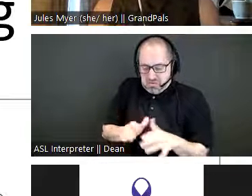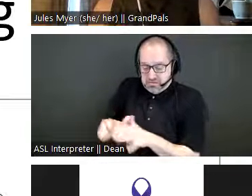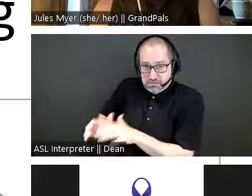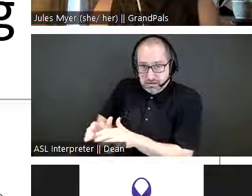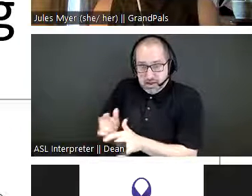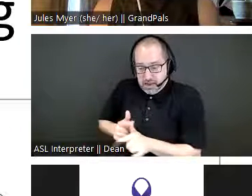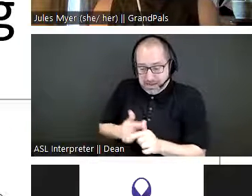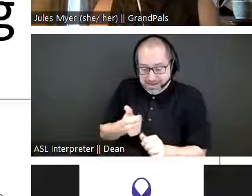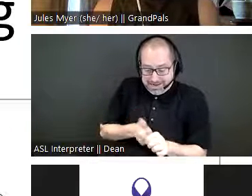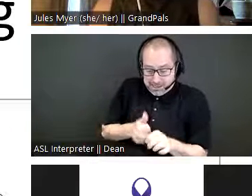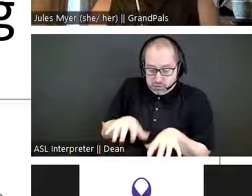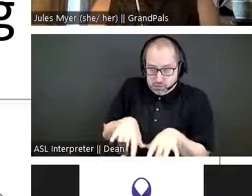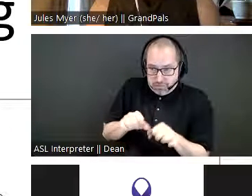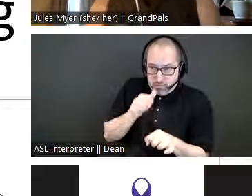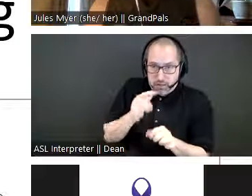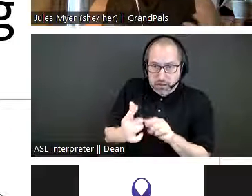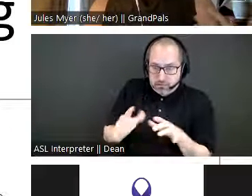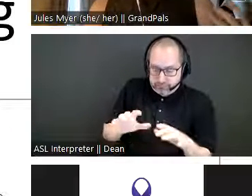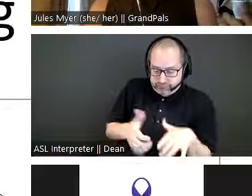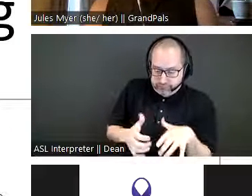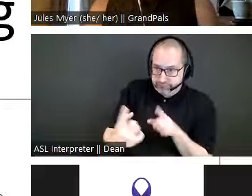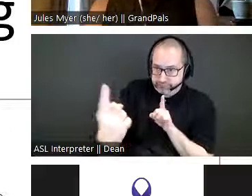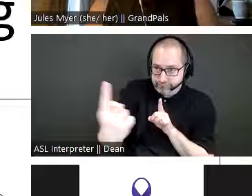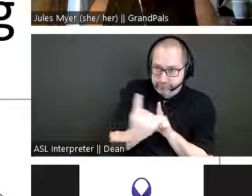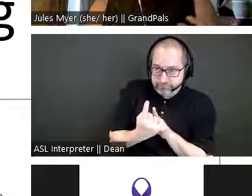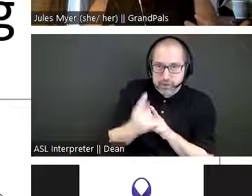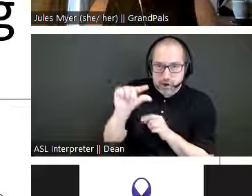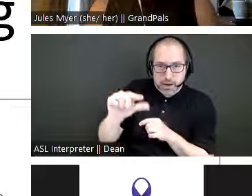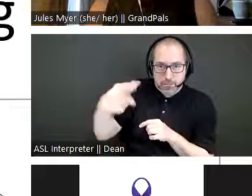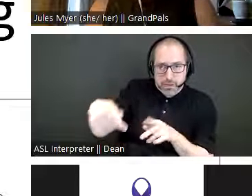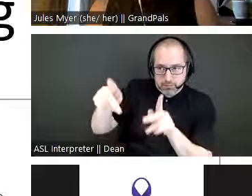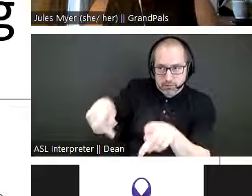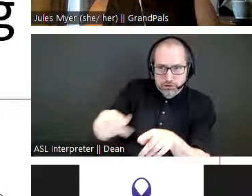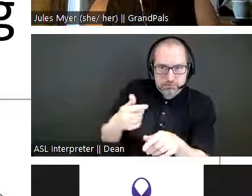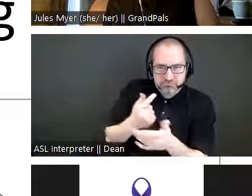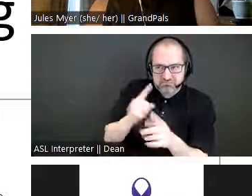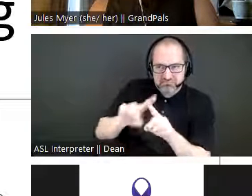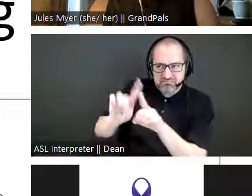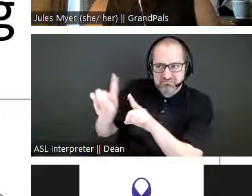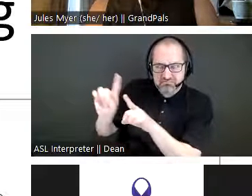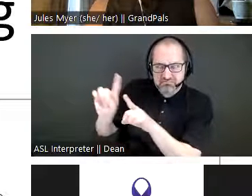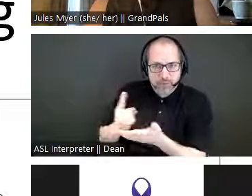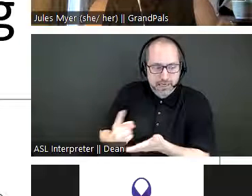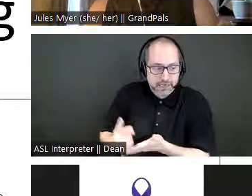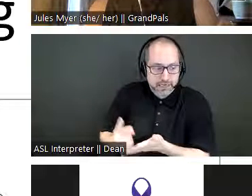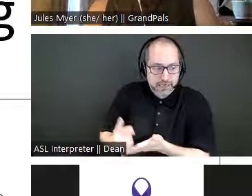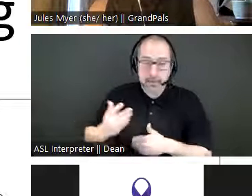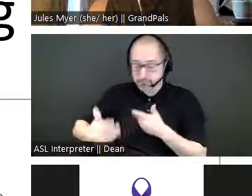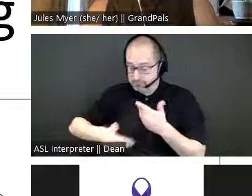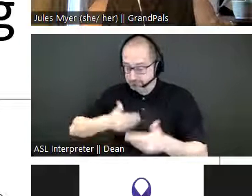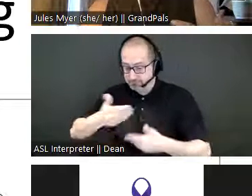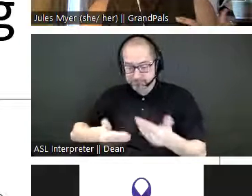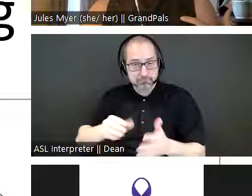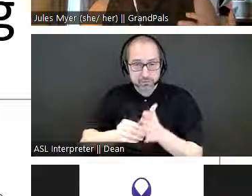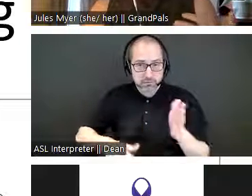different GrandPal each week. And throughout the duration of the program, there's these wonderful opportunities for the